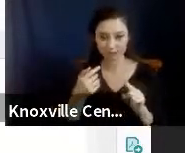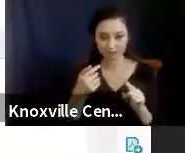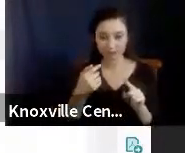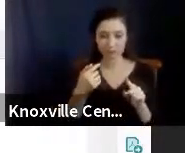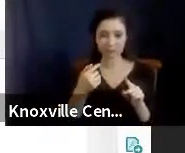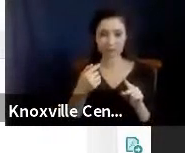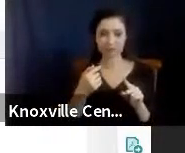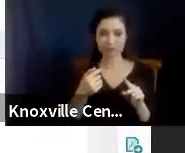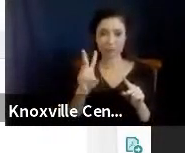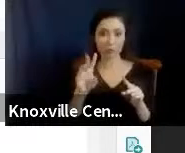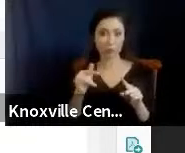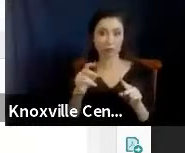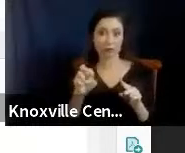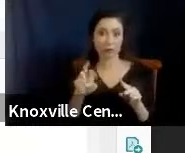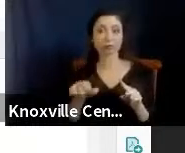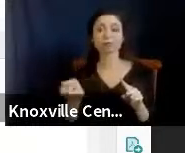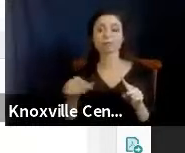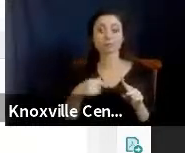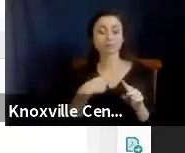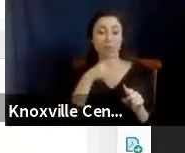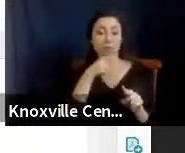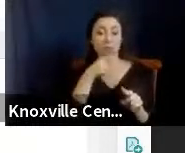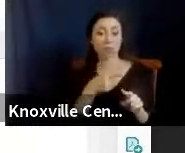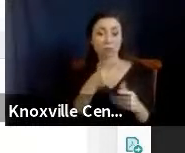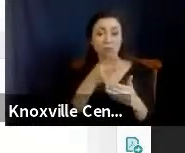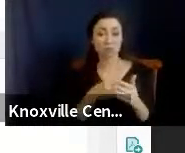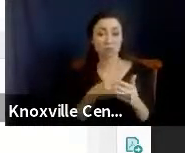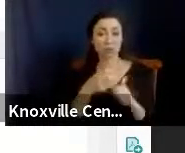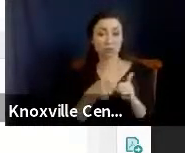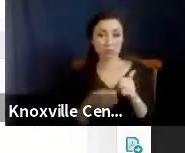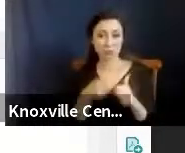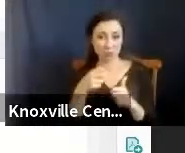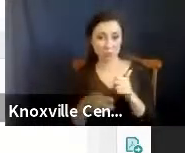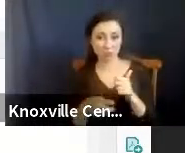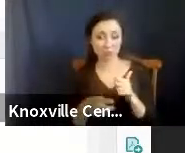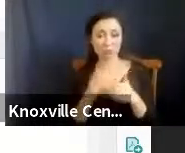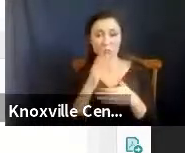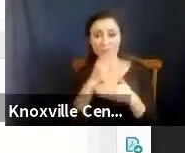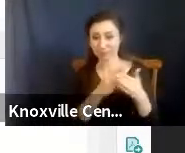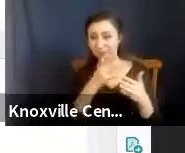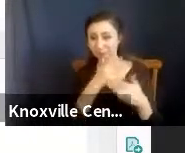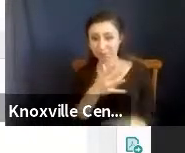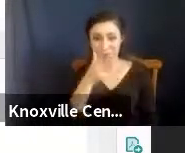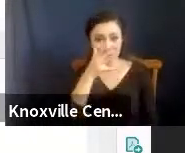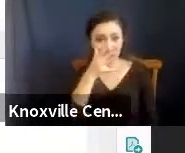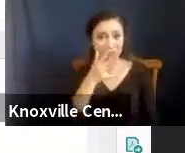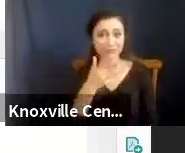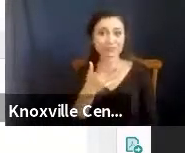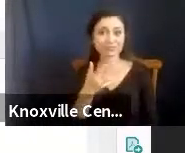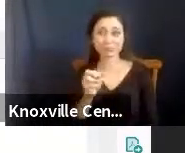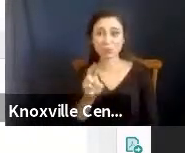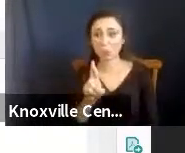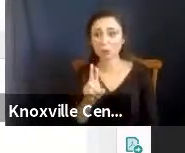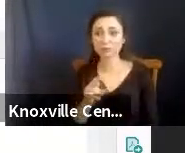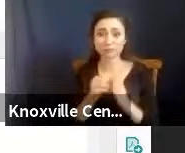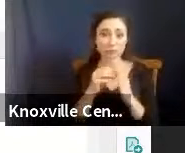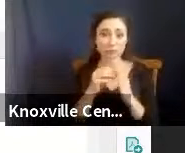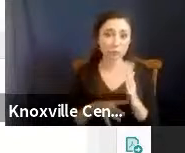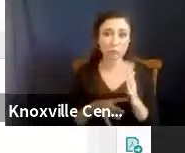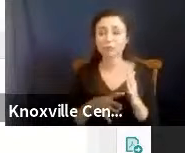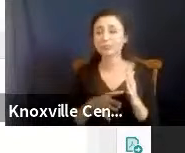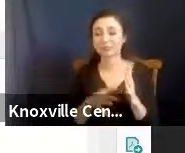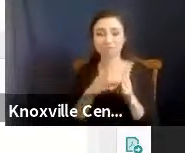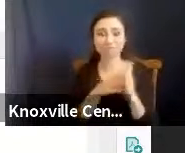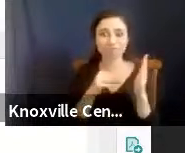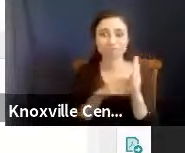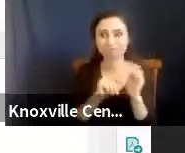I'm sure some parents. I'm sure there are some issues with, some parents or students learning the mechanics